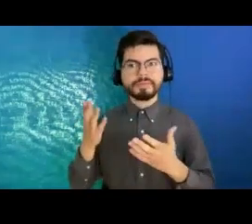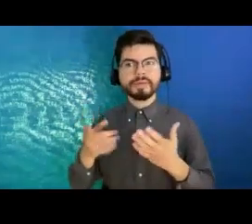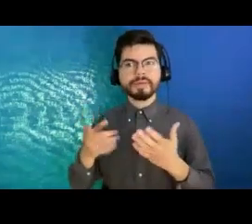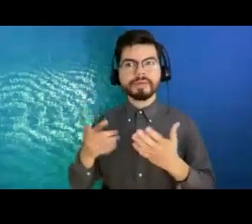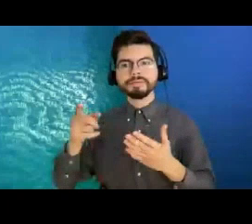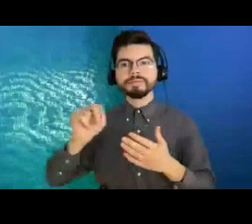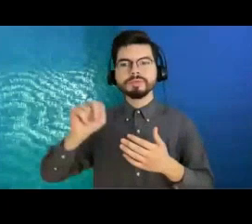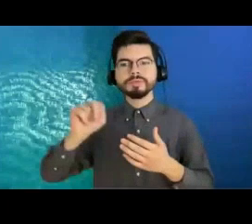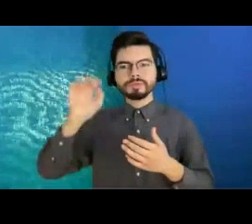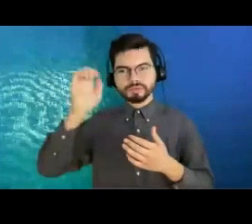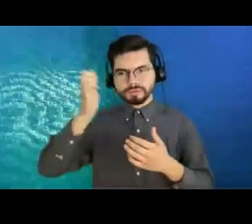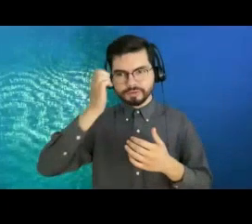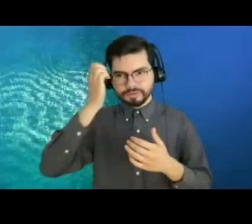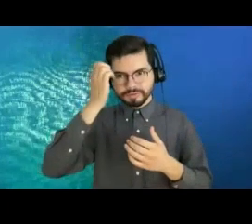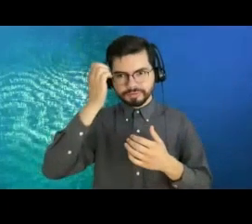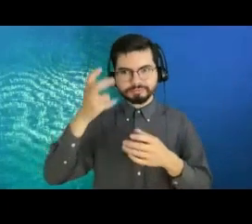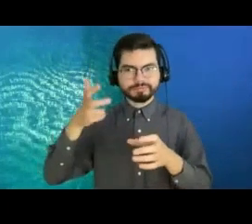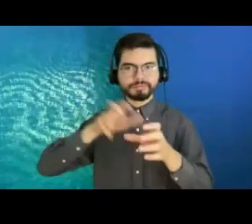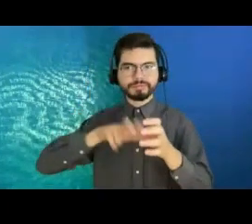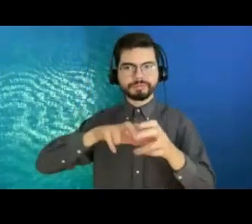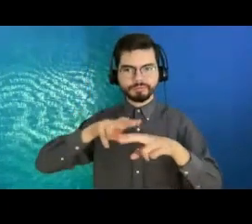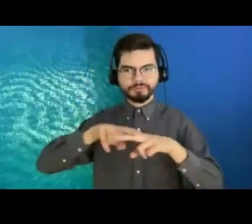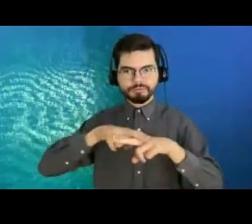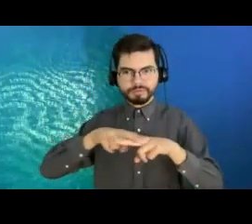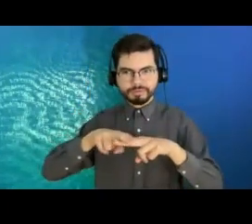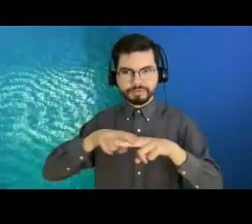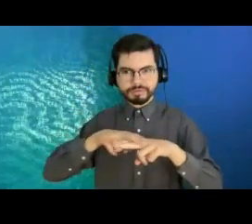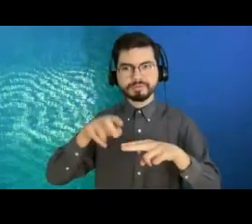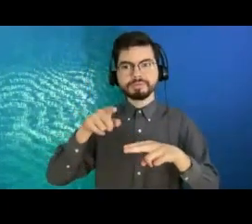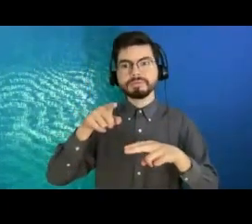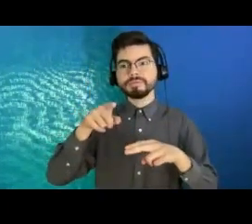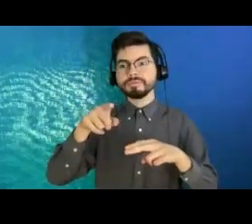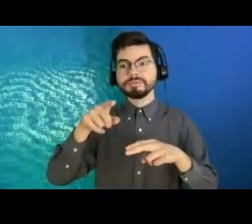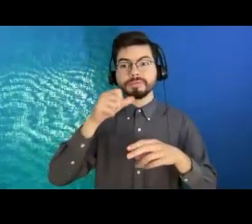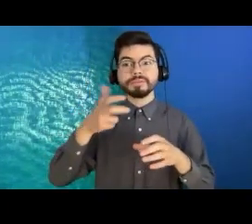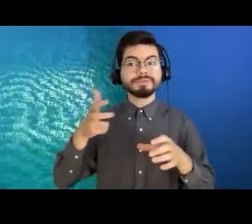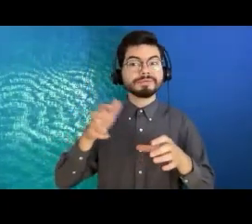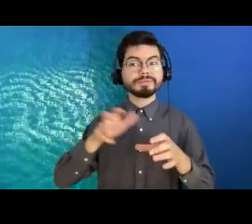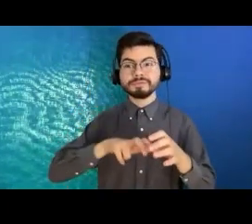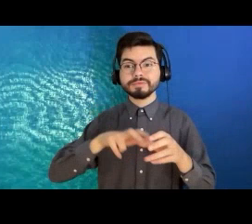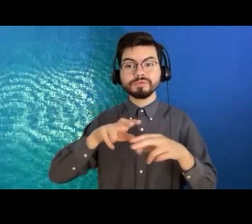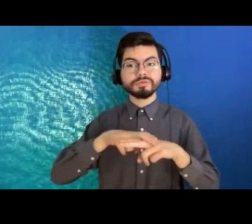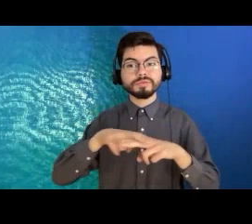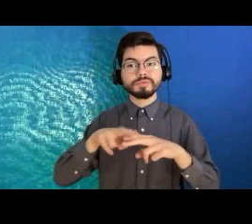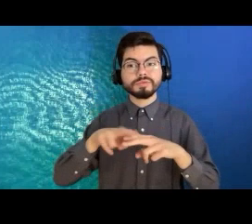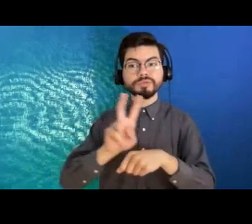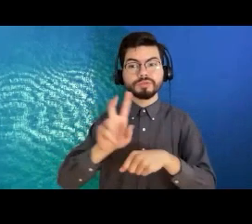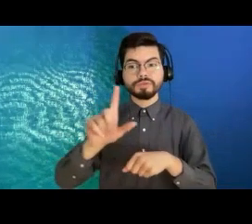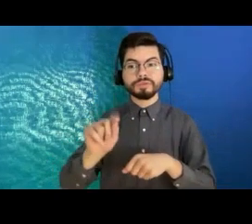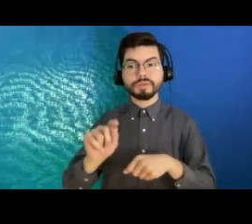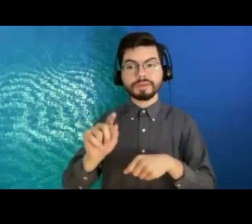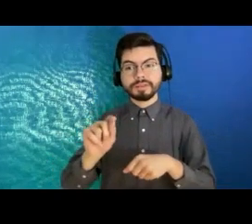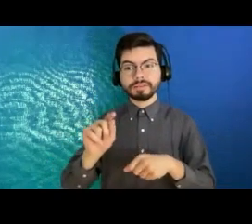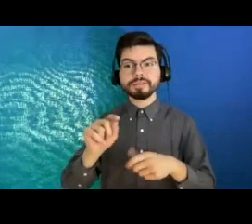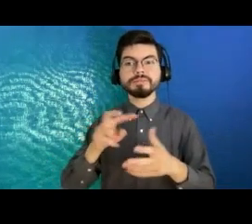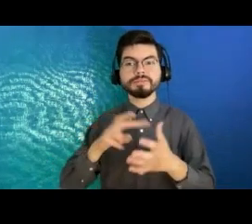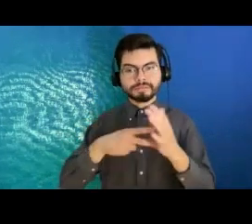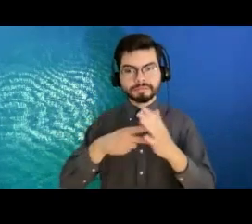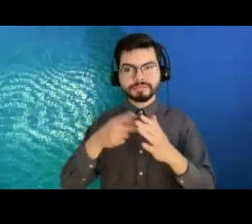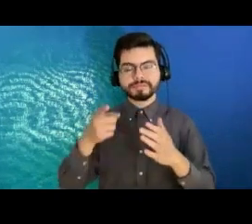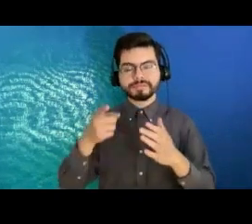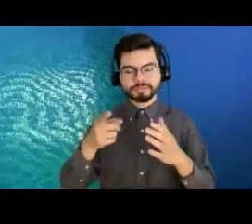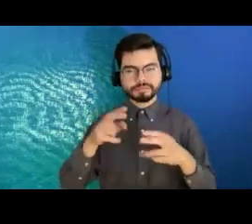if you're not on the train at 2:20, it's probably going to leave without you. You need to be on the train and ready to go. Or is it